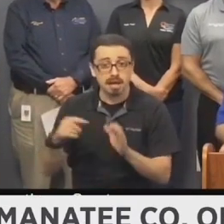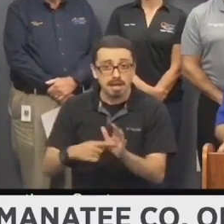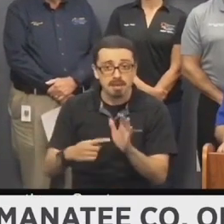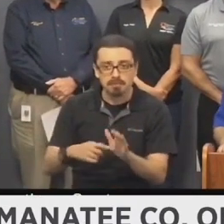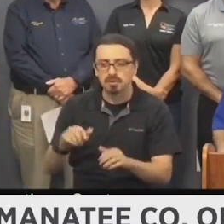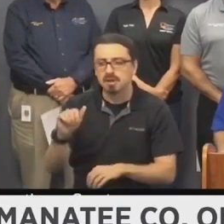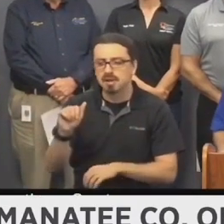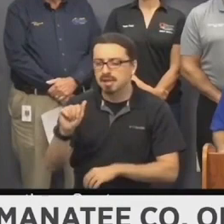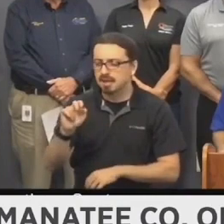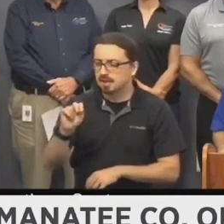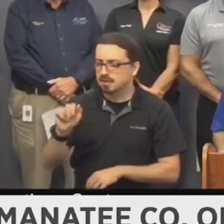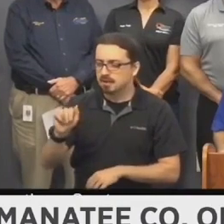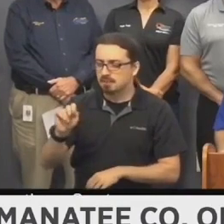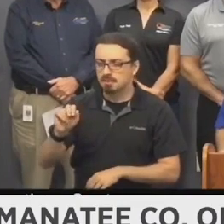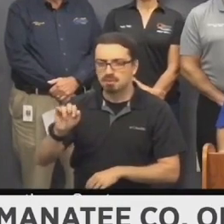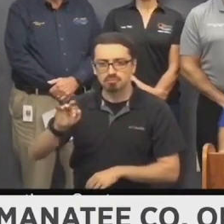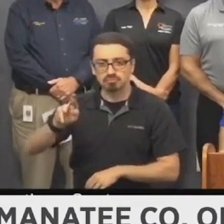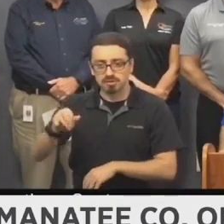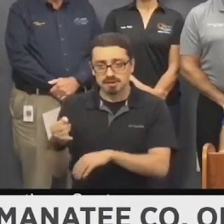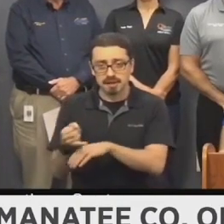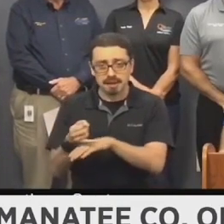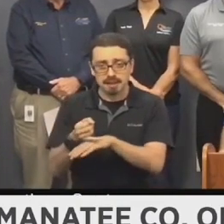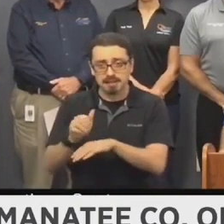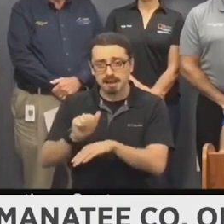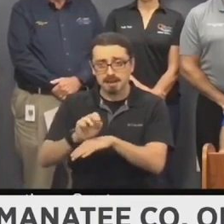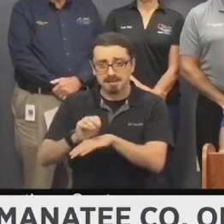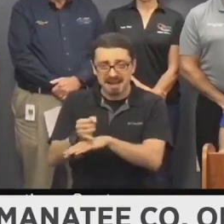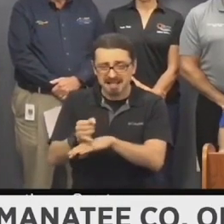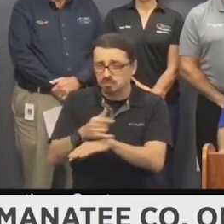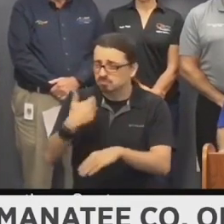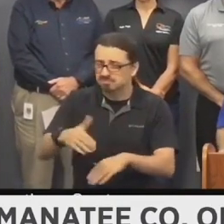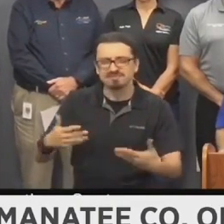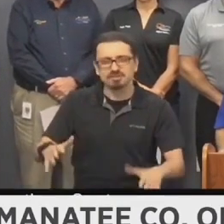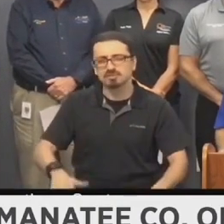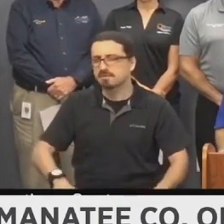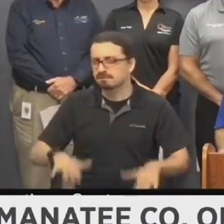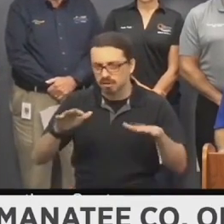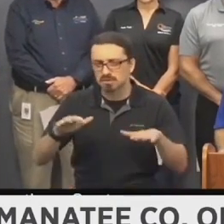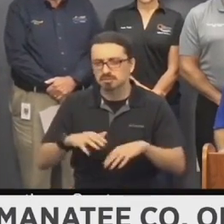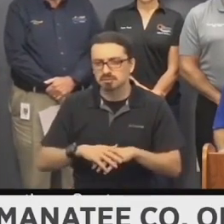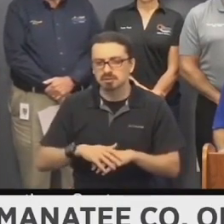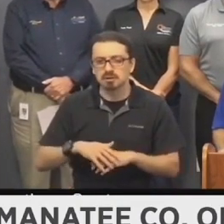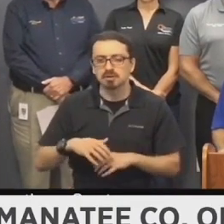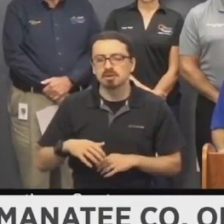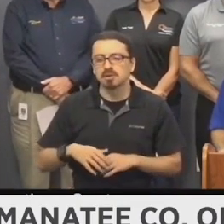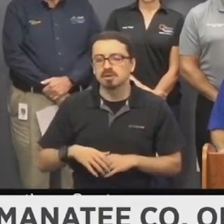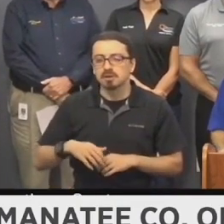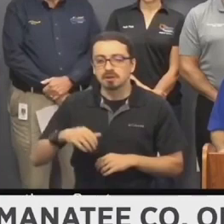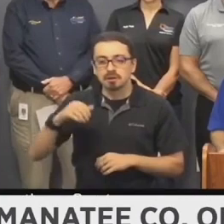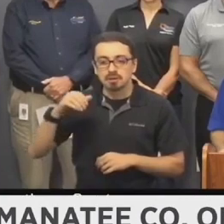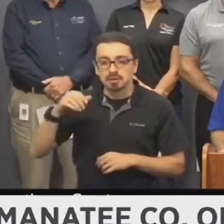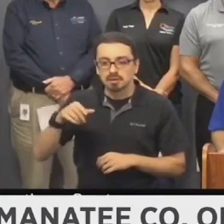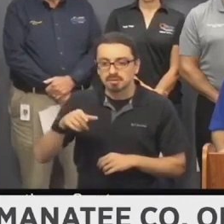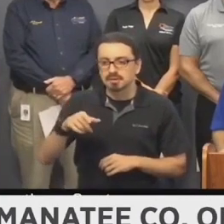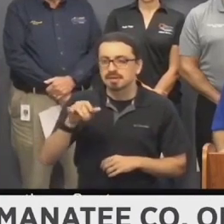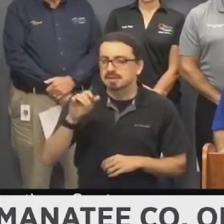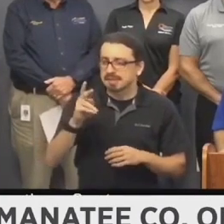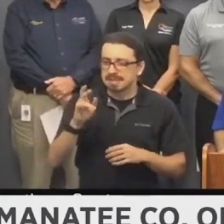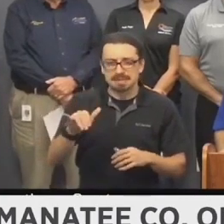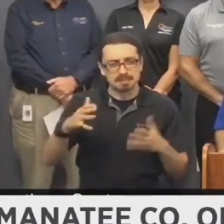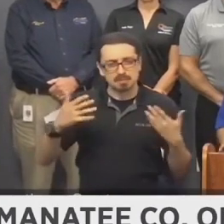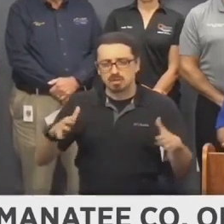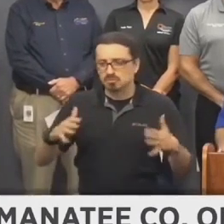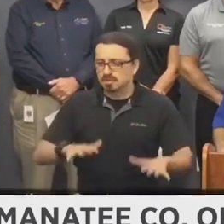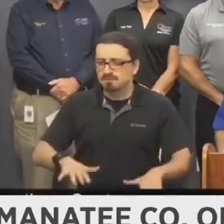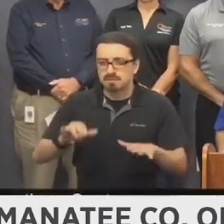there were multiple roads that were flooded at this time. And remember, a flooded road is a closed road. You should not drive